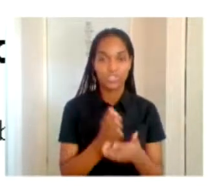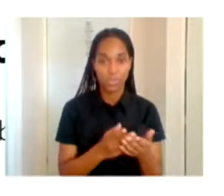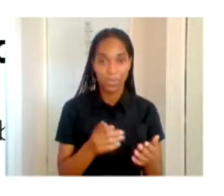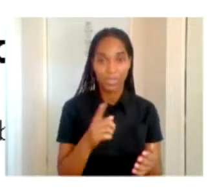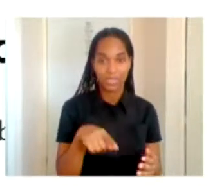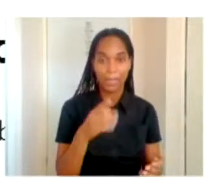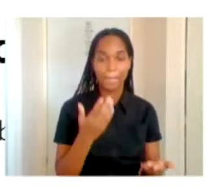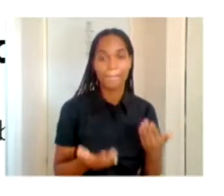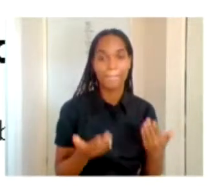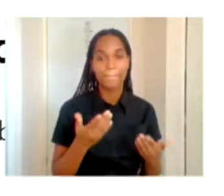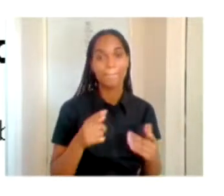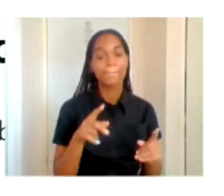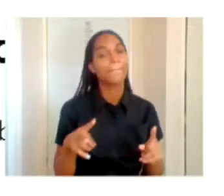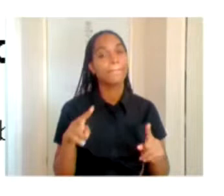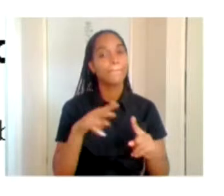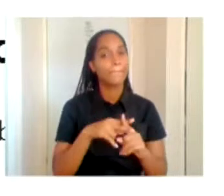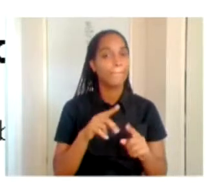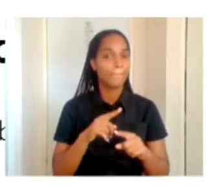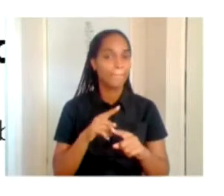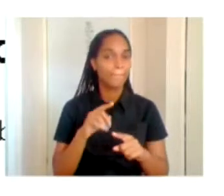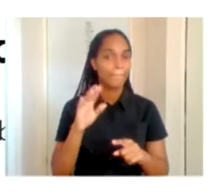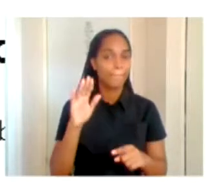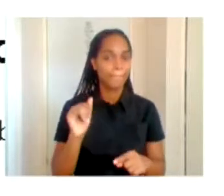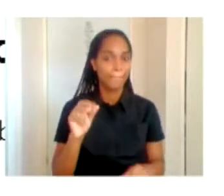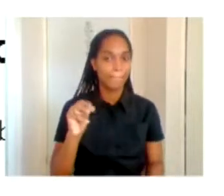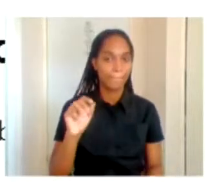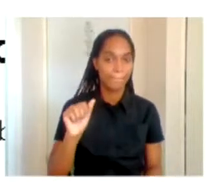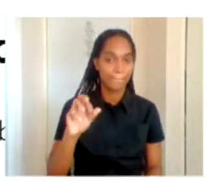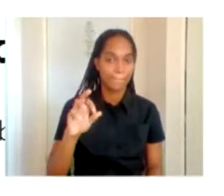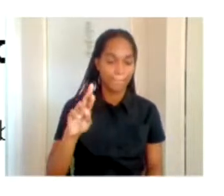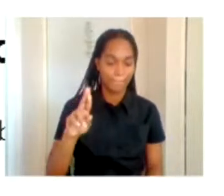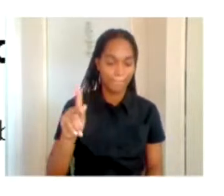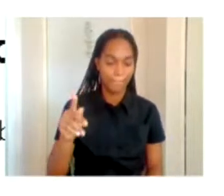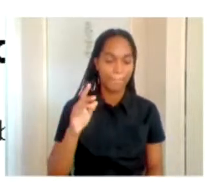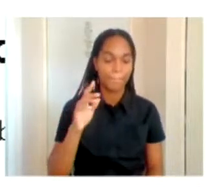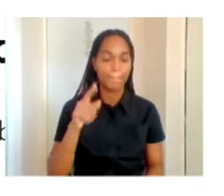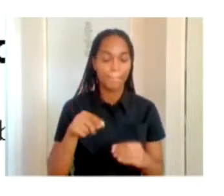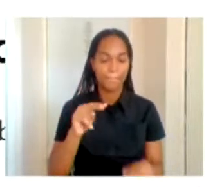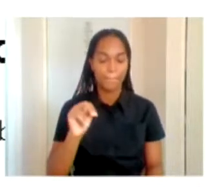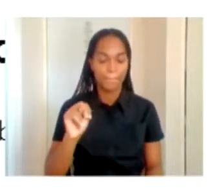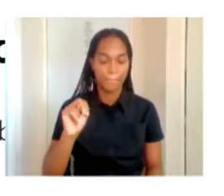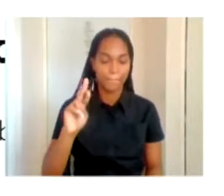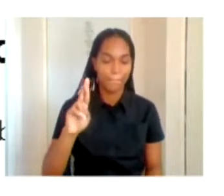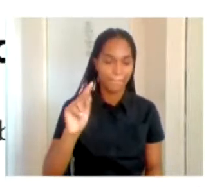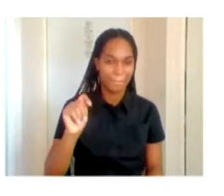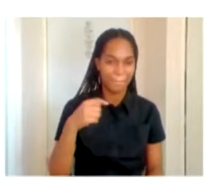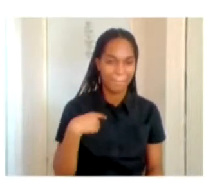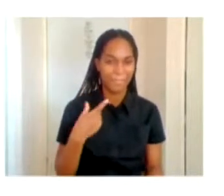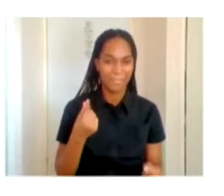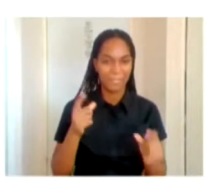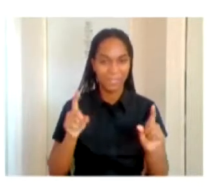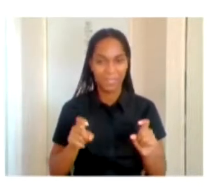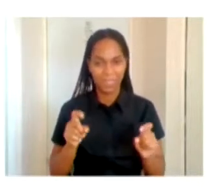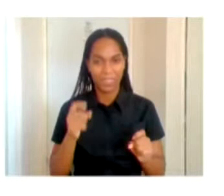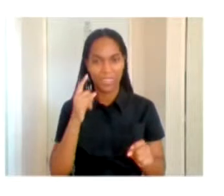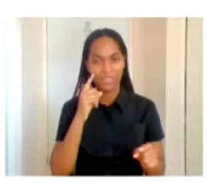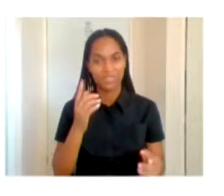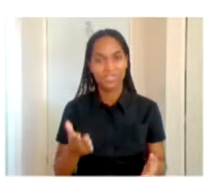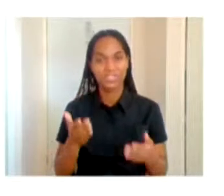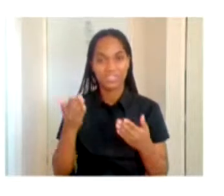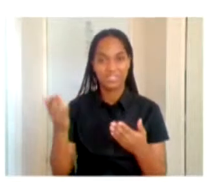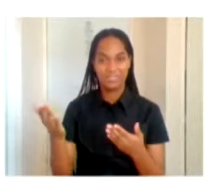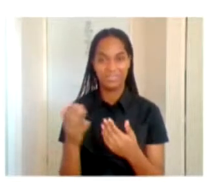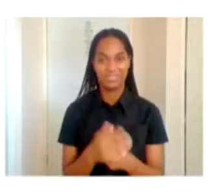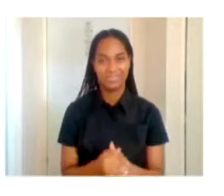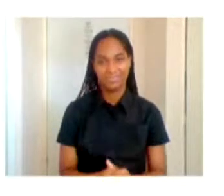kind of implemented by Mark about the NRT or data casting delivery as well. MMT is